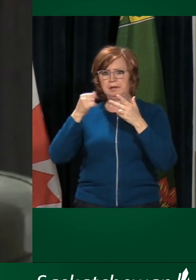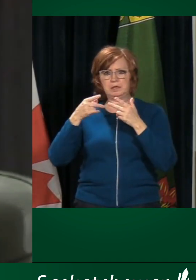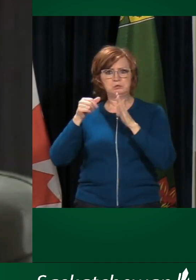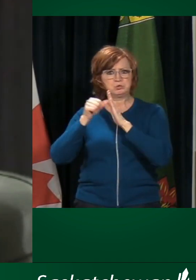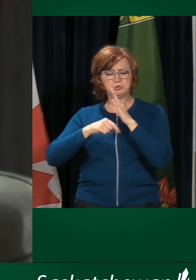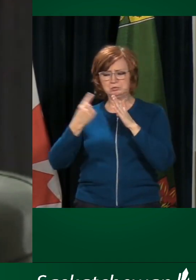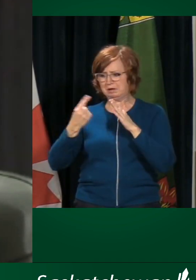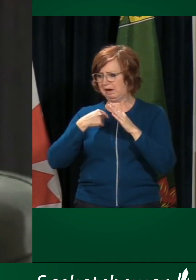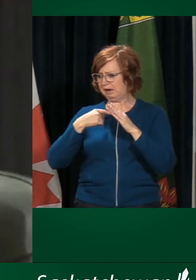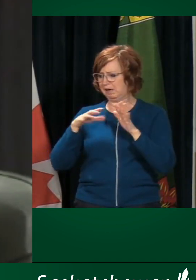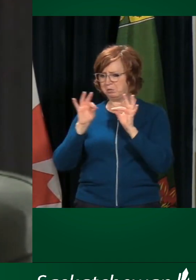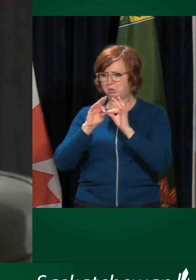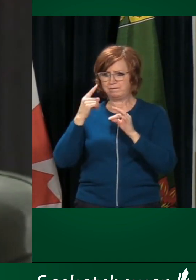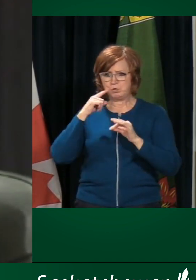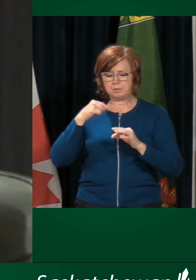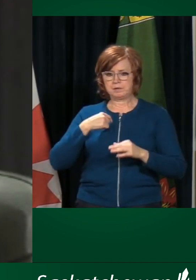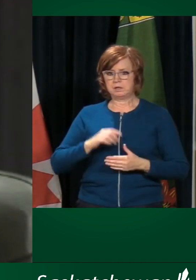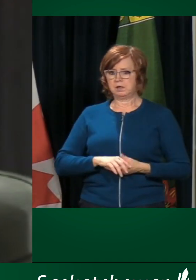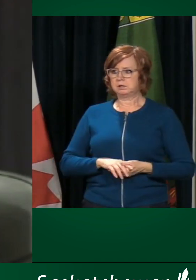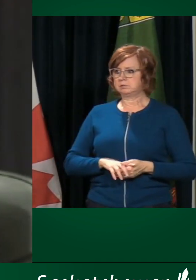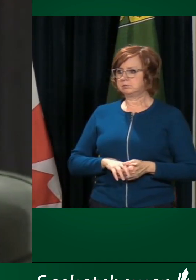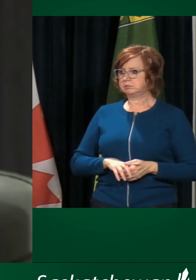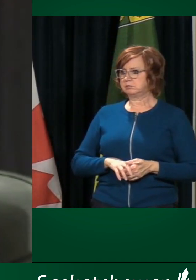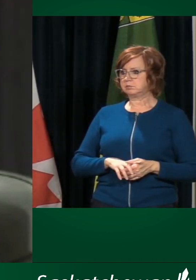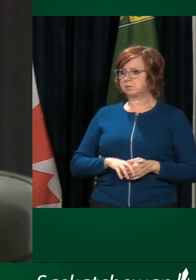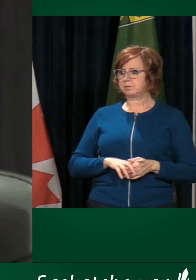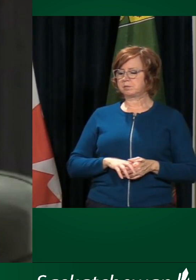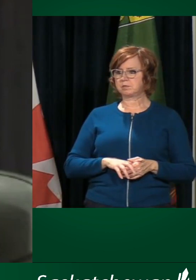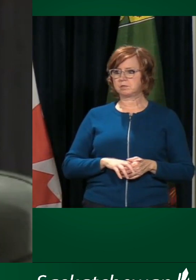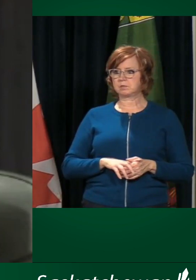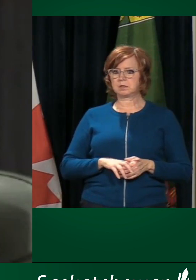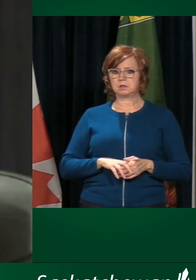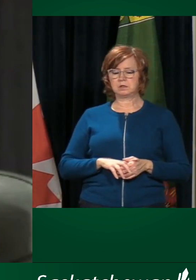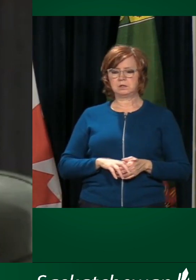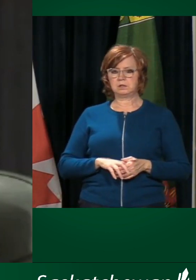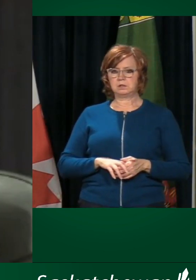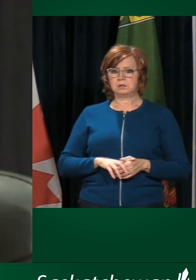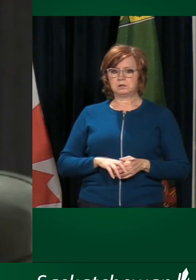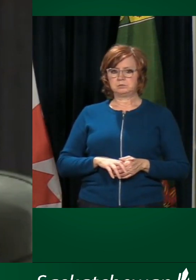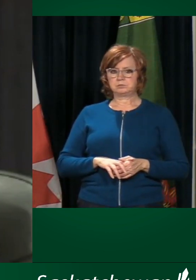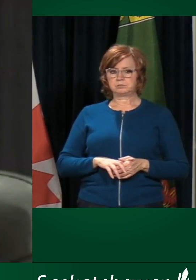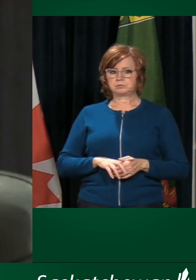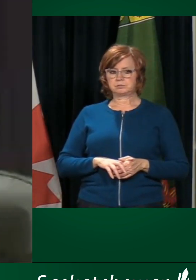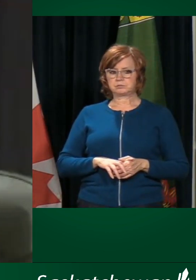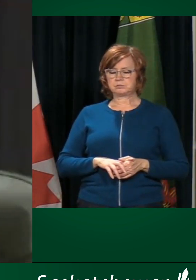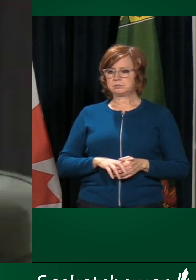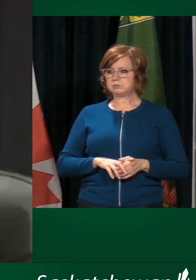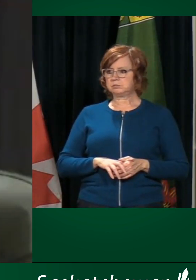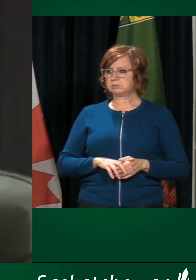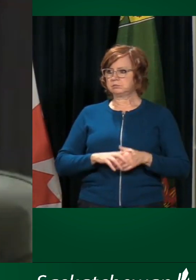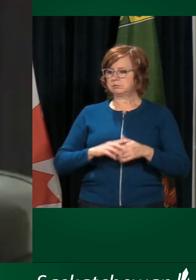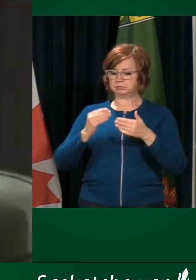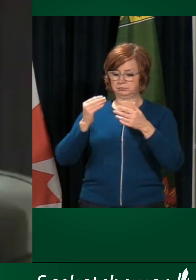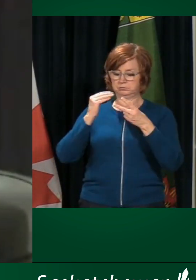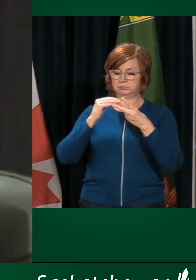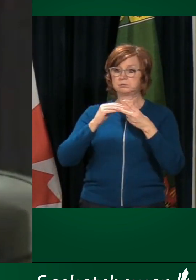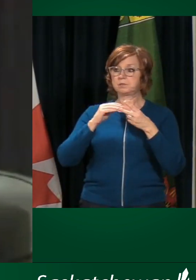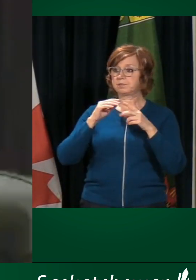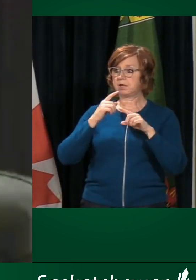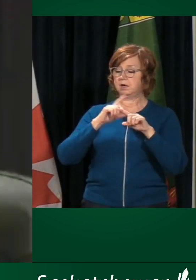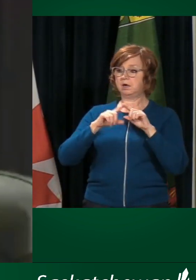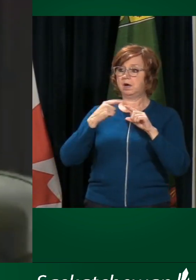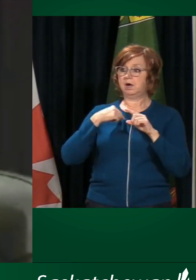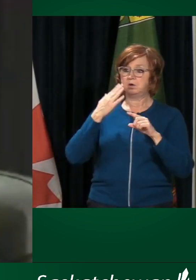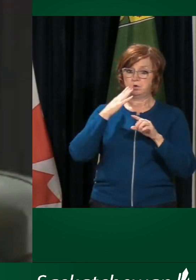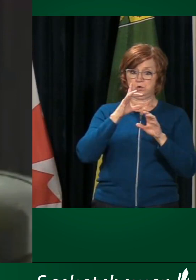timelines around when we're going to restart, and I think Derek covered in the defensive strategy and sort of the restart of the system. One of the things